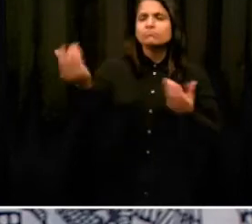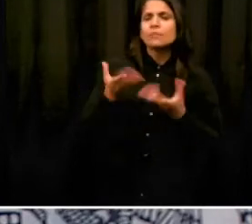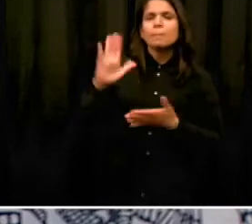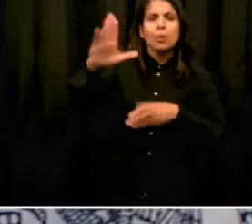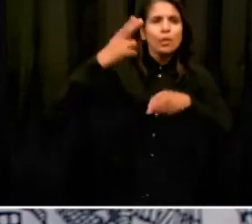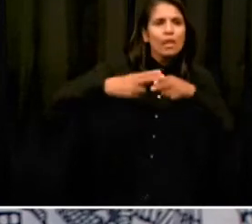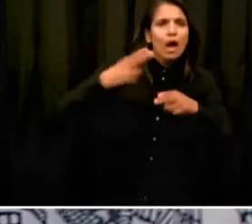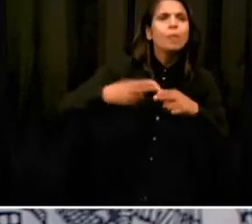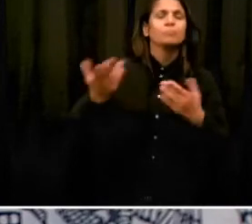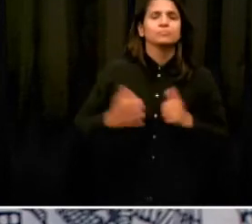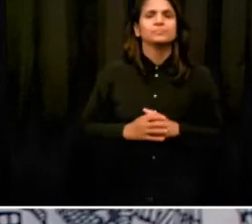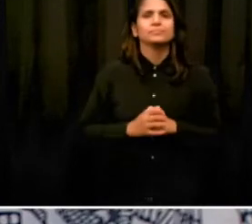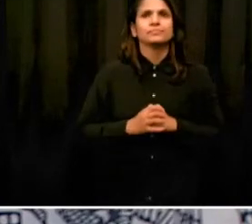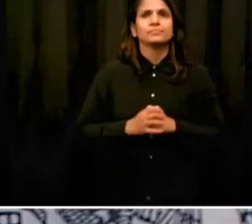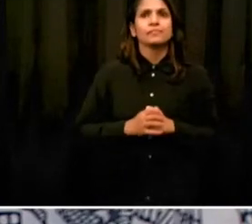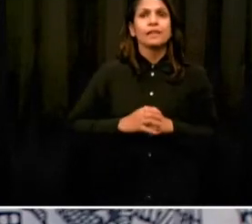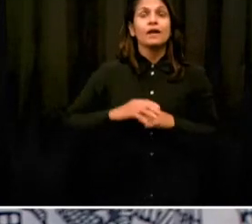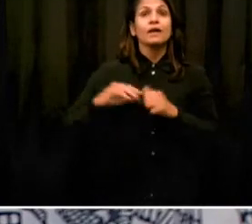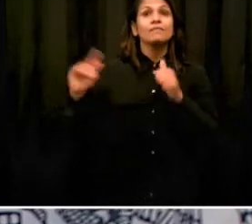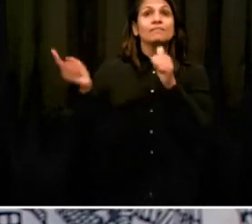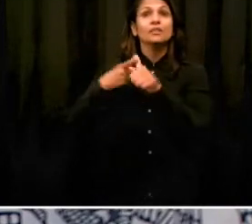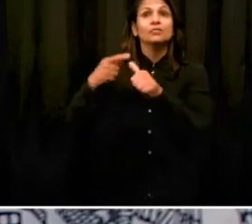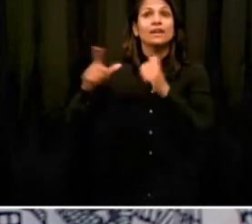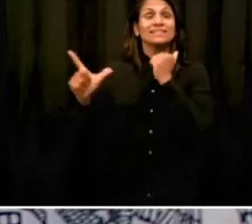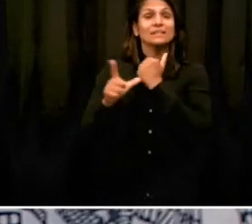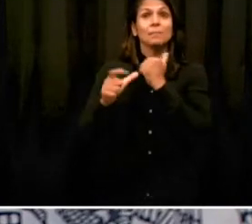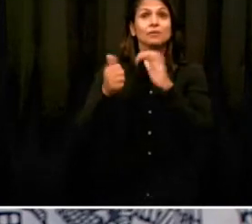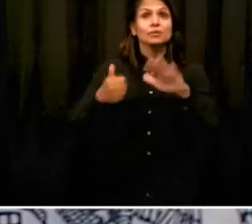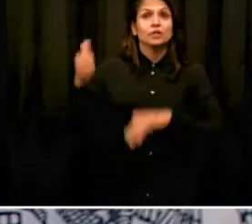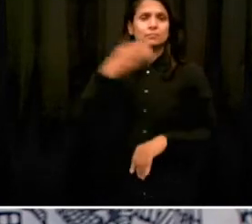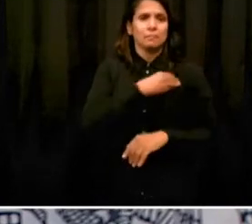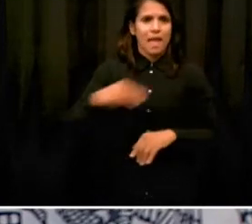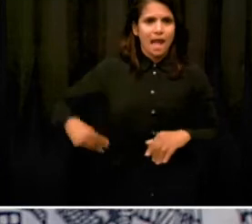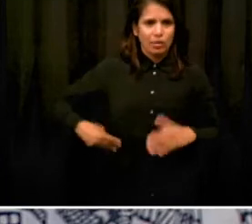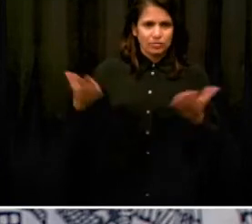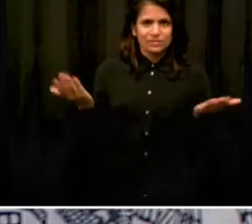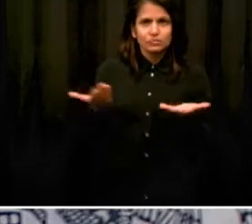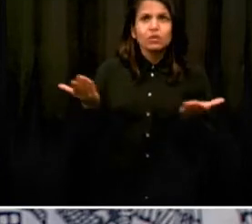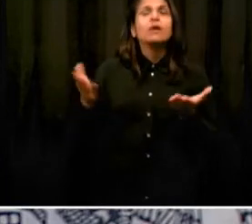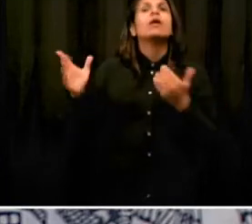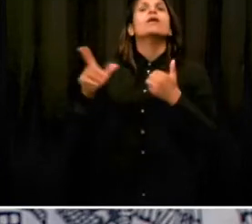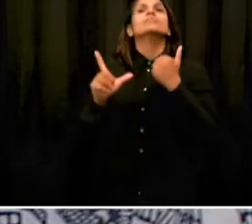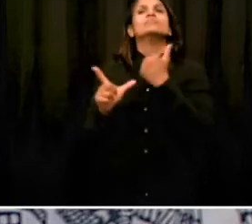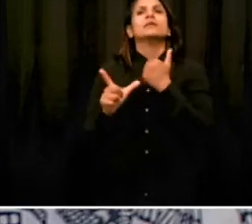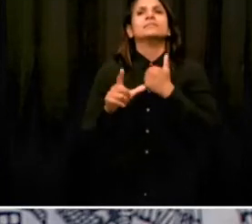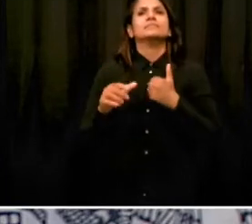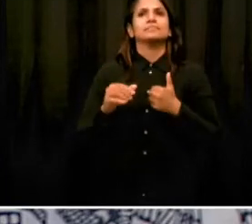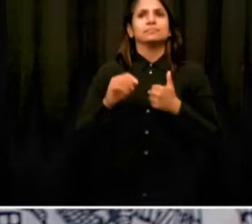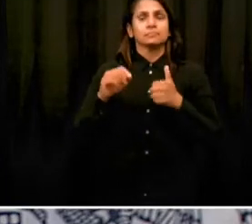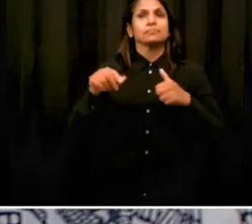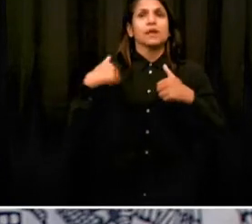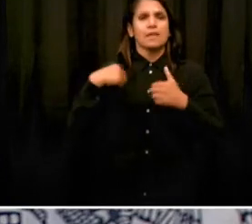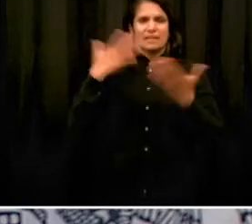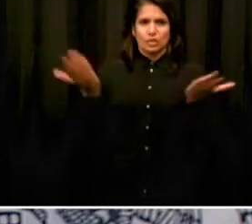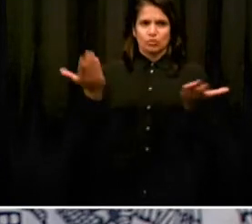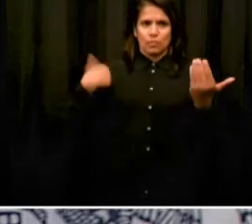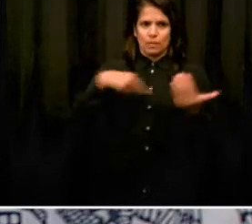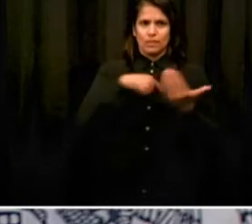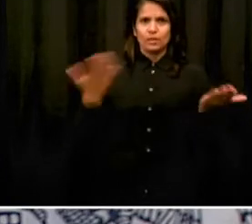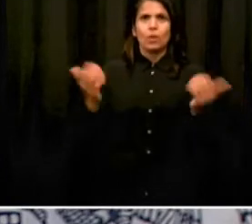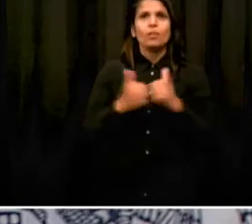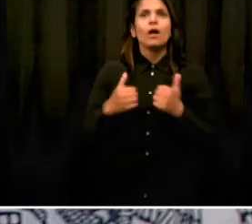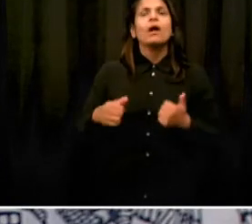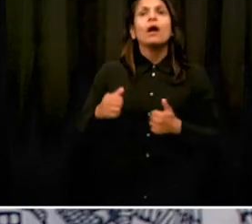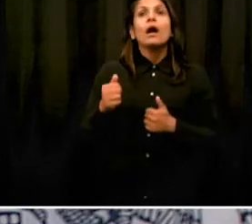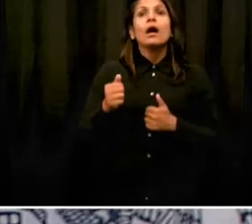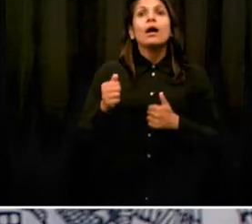Deputy Mayor Dean Foulahan, Police Commissioner Dermot Shea, Schools Chancellor Richard Carranza, Commissioner of the Office of